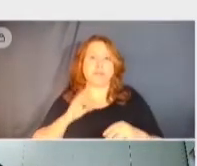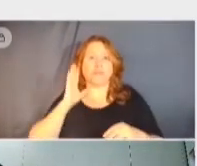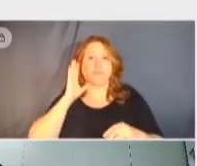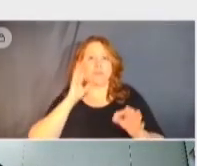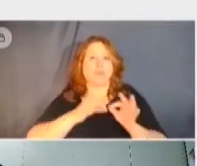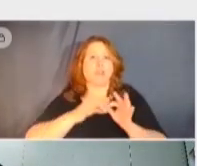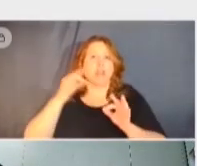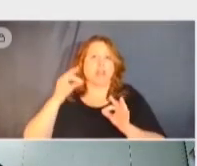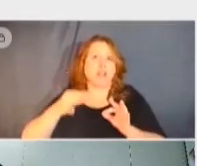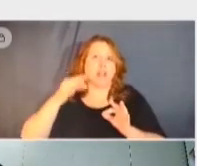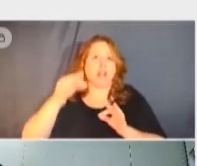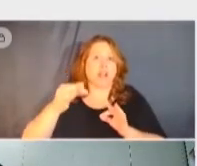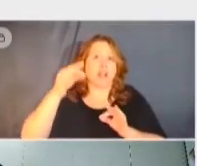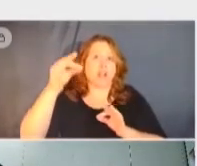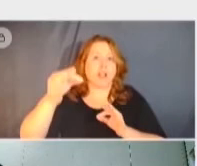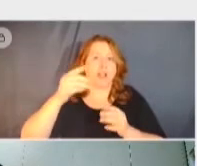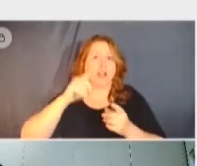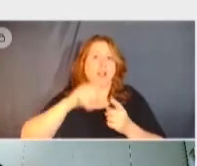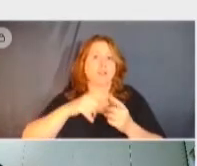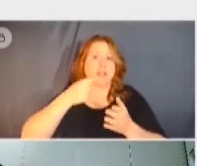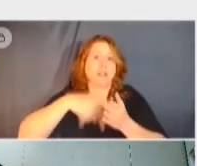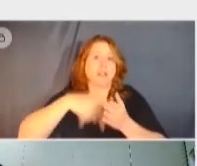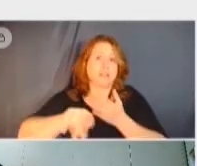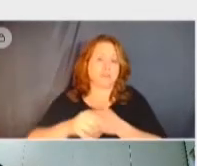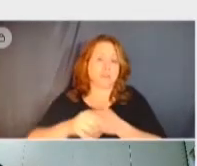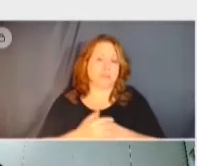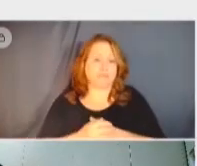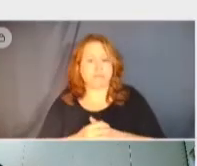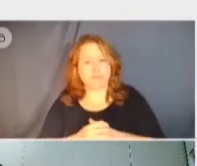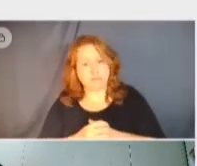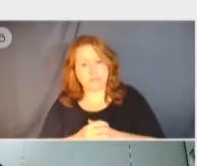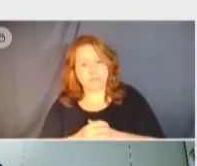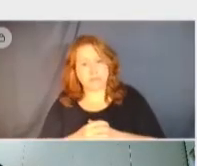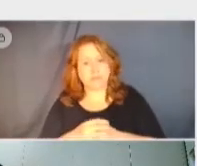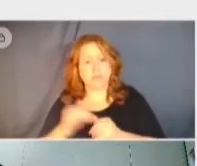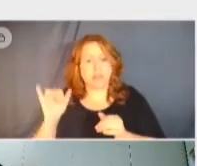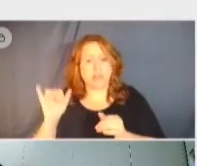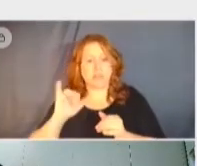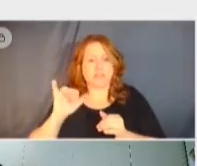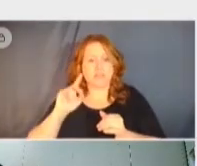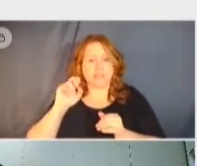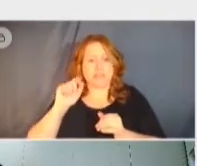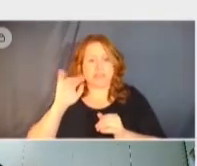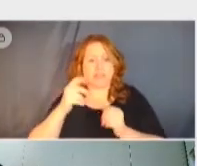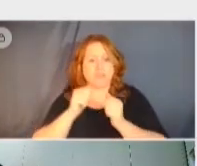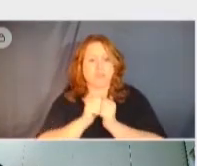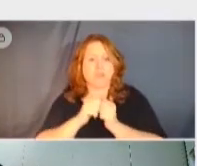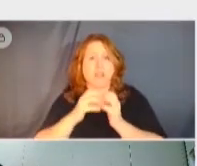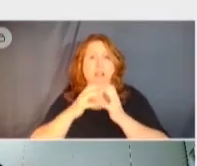access issues. So we'll certainly update them as we go forward with that.